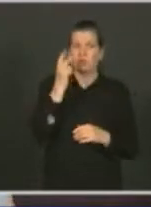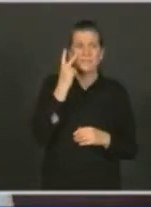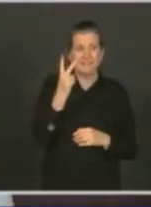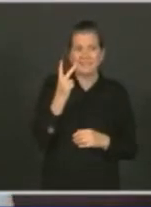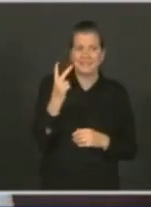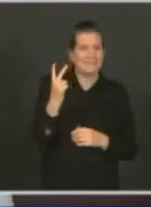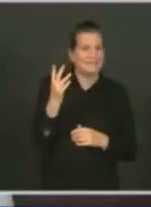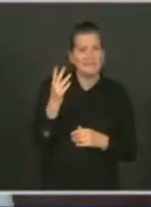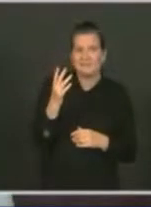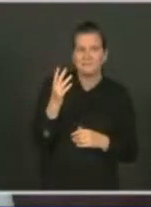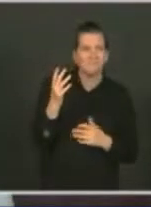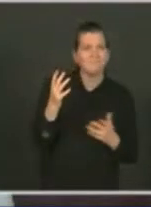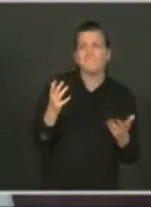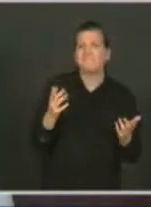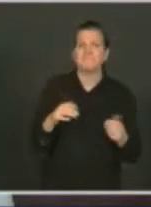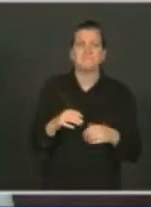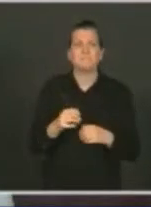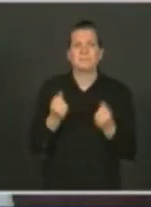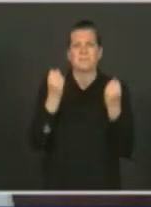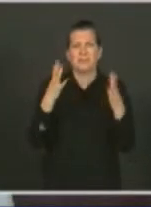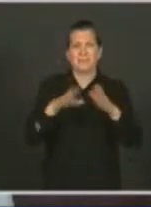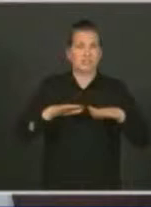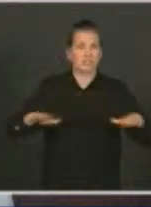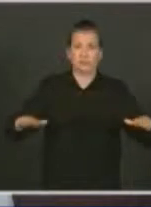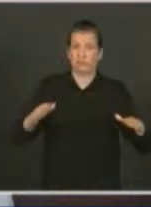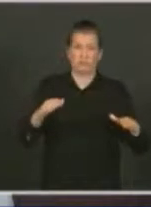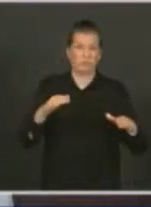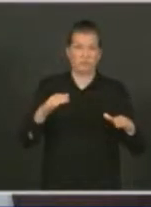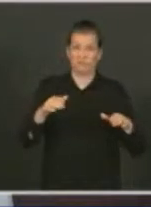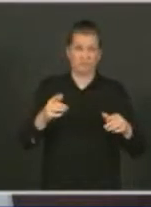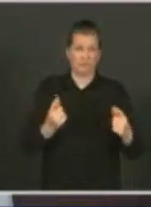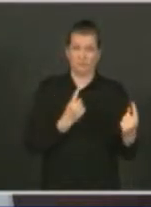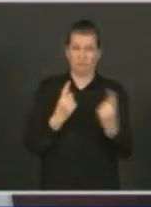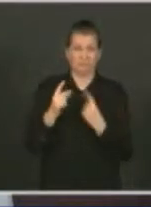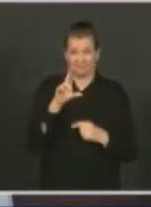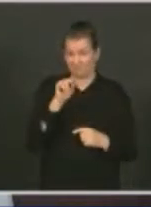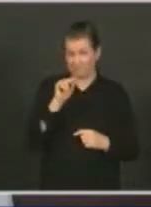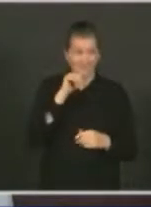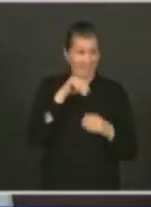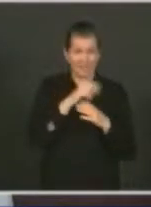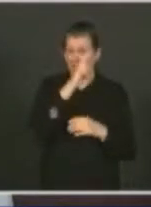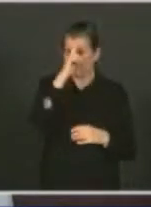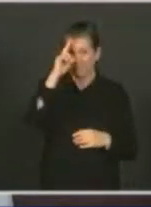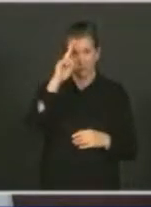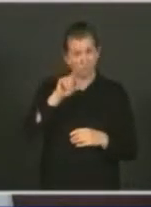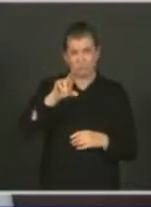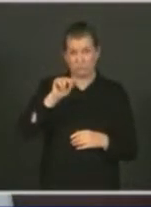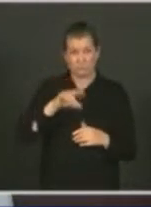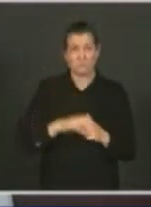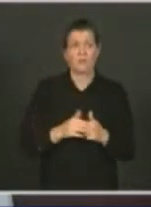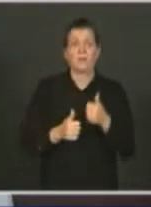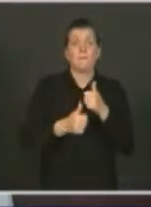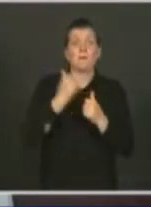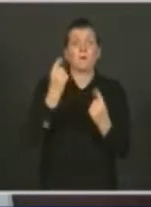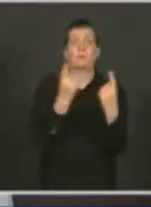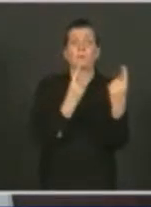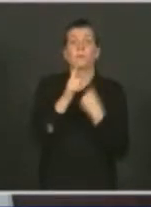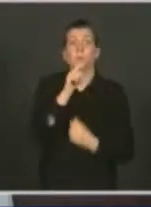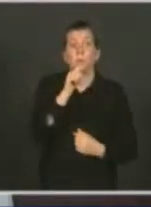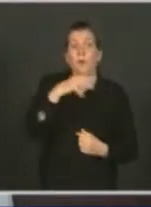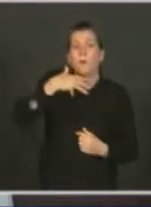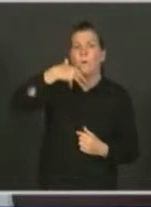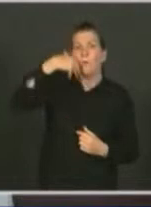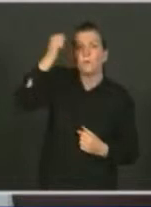tens, dozens, hundreds of little kids from schools coming with COVID-19. We're seeing older teenagers,